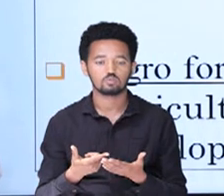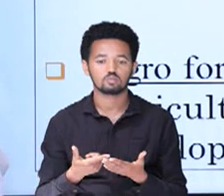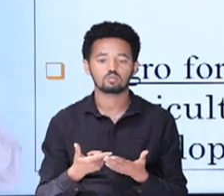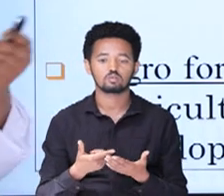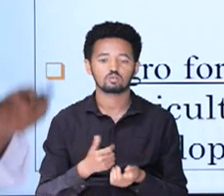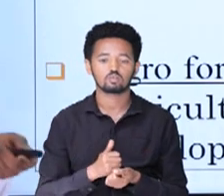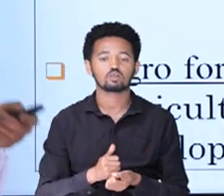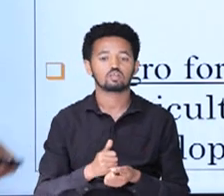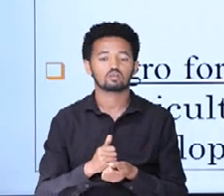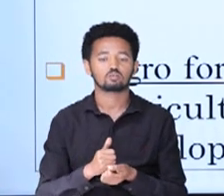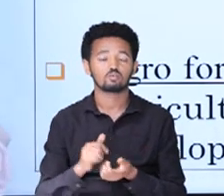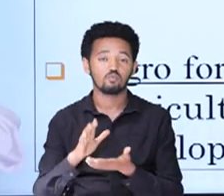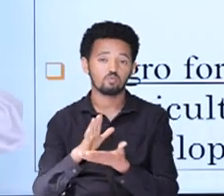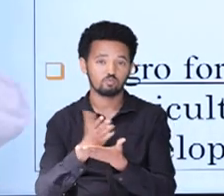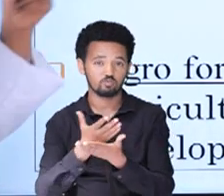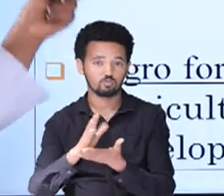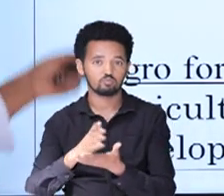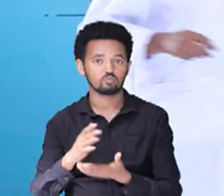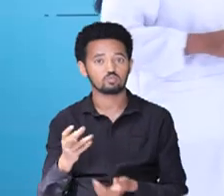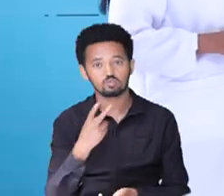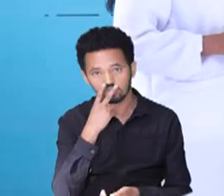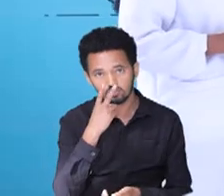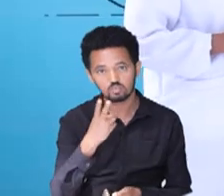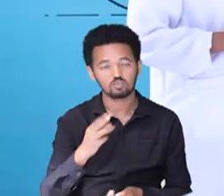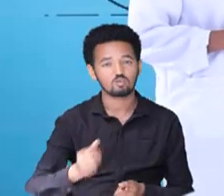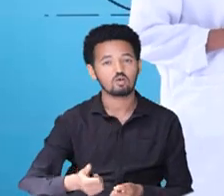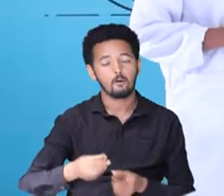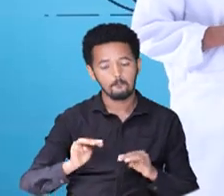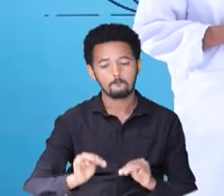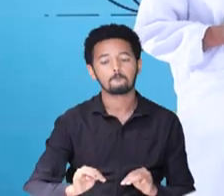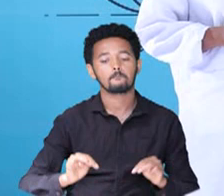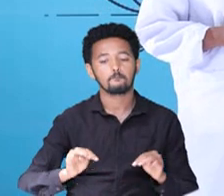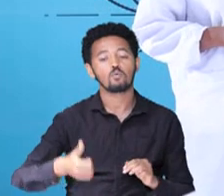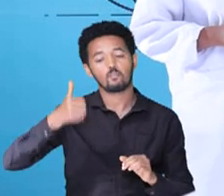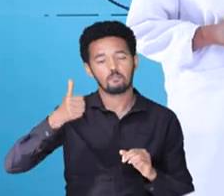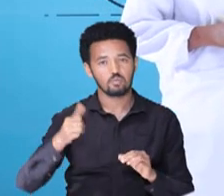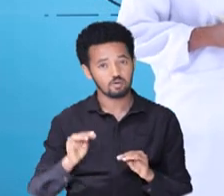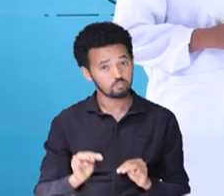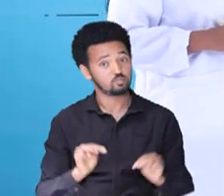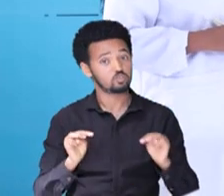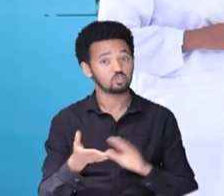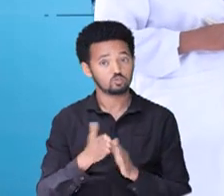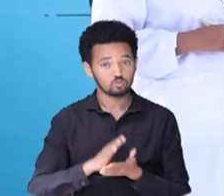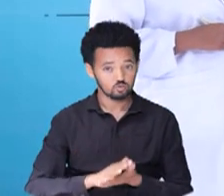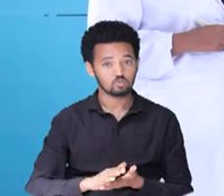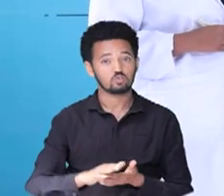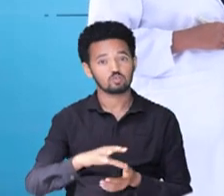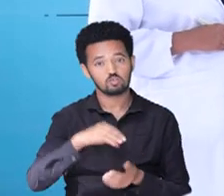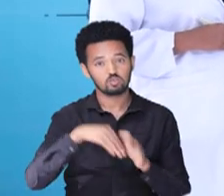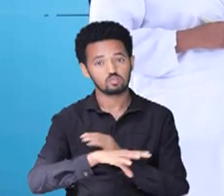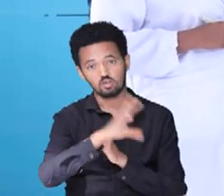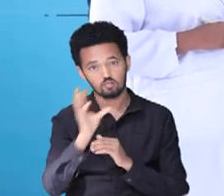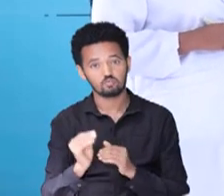overcultivation, and so on. So the major conservation method of soil of Africa is